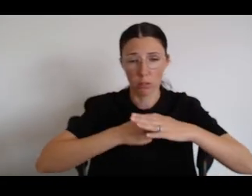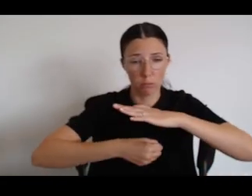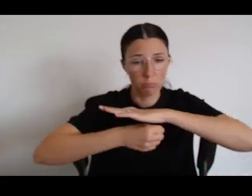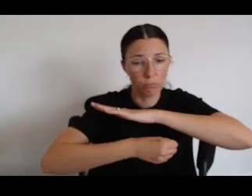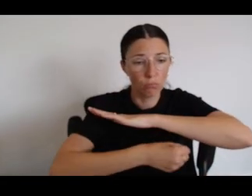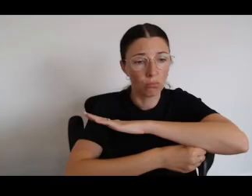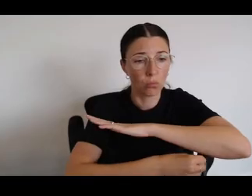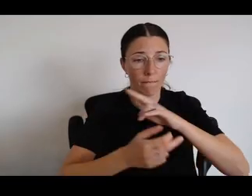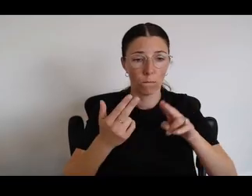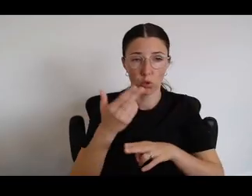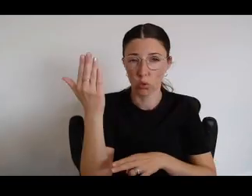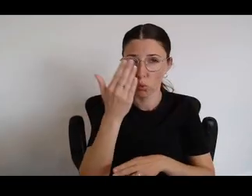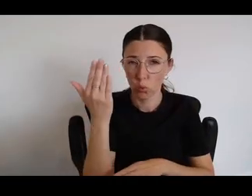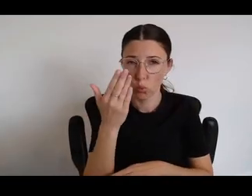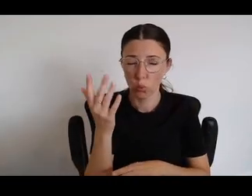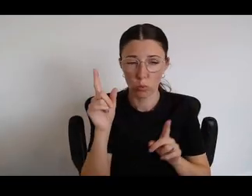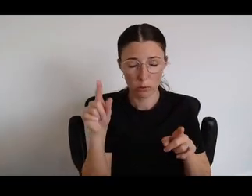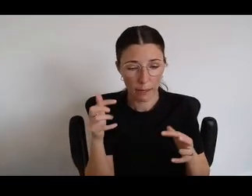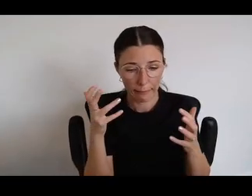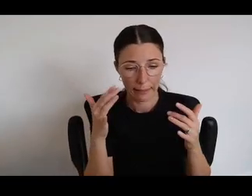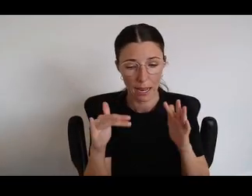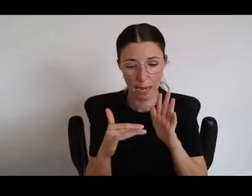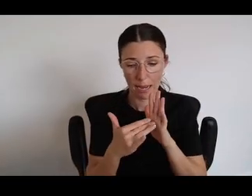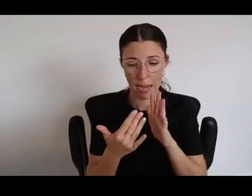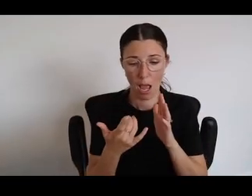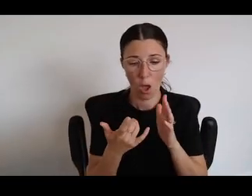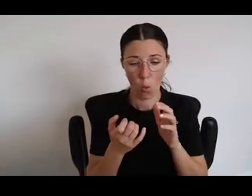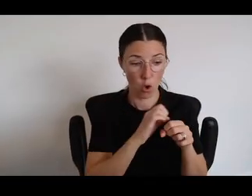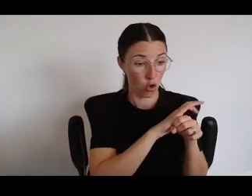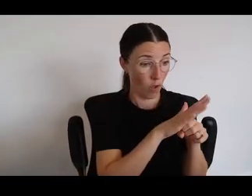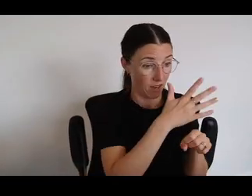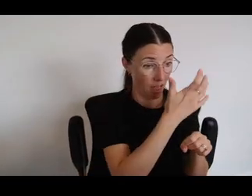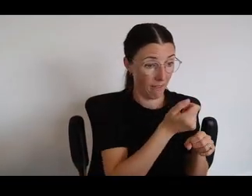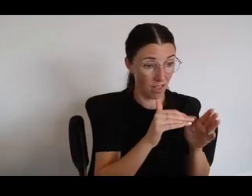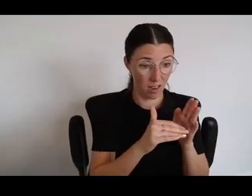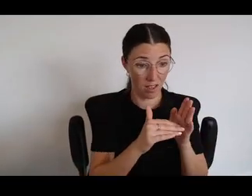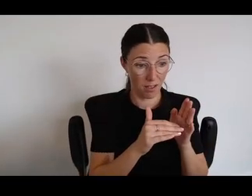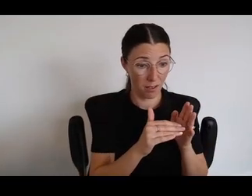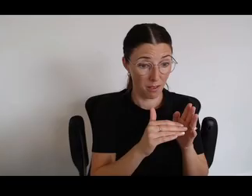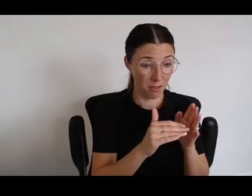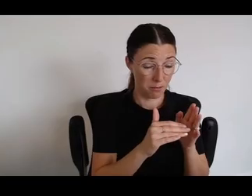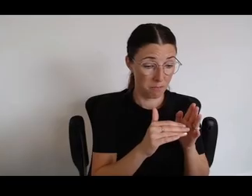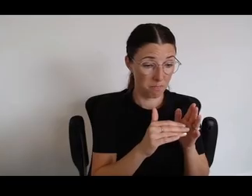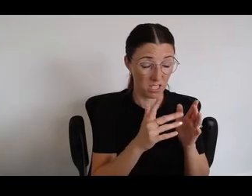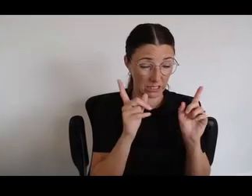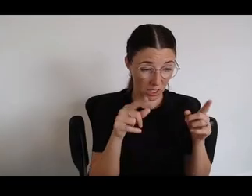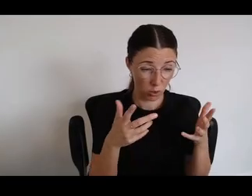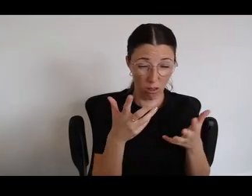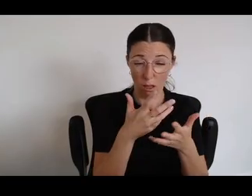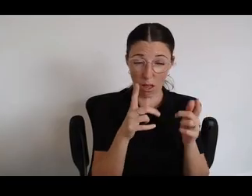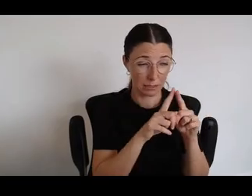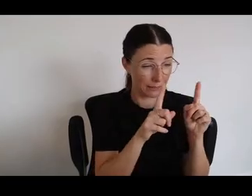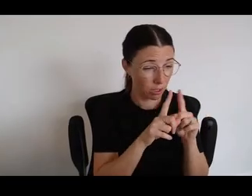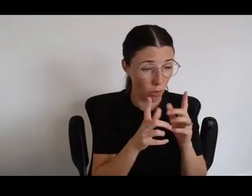now, when this post-pandemic thing, when everybody was talking about building back differently and pouncing to the kind of a new